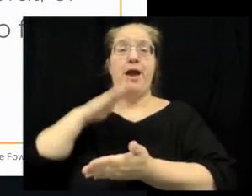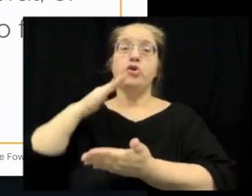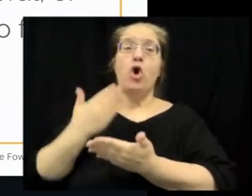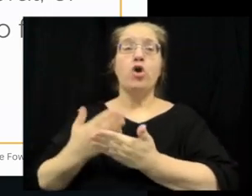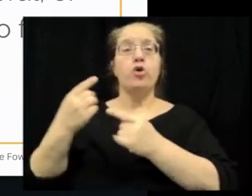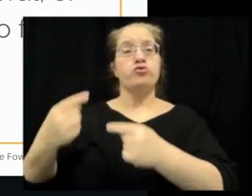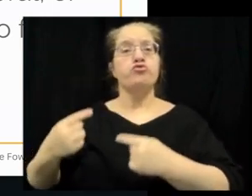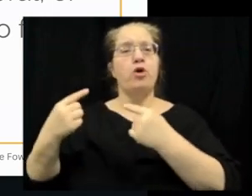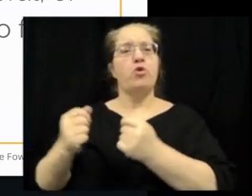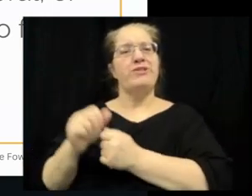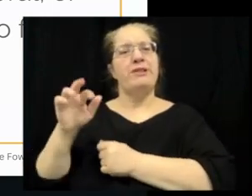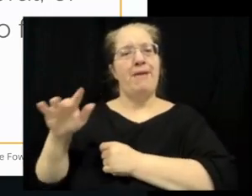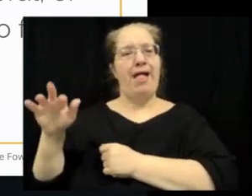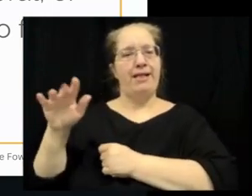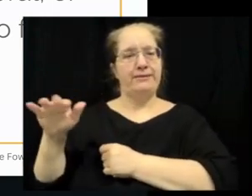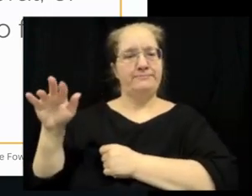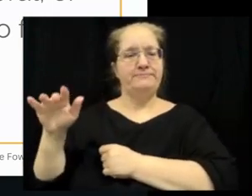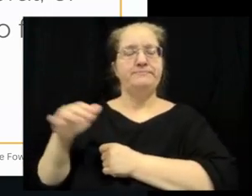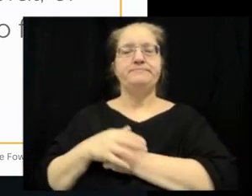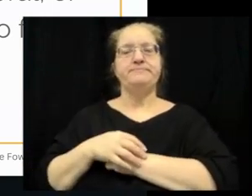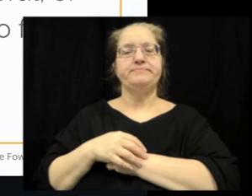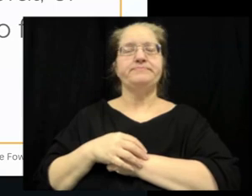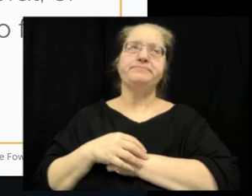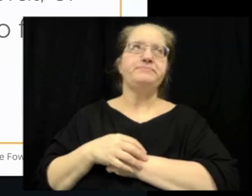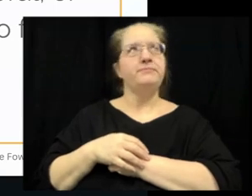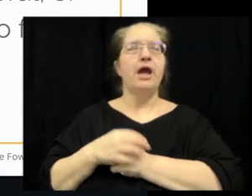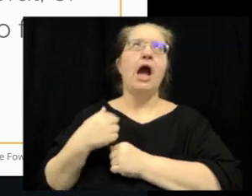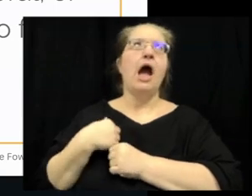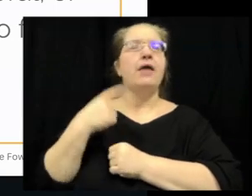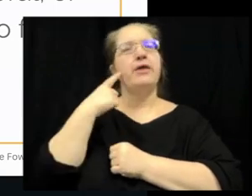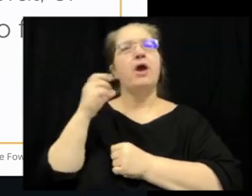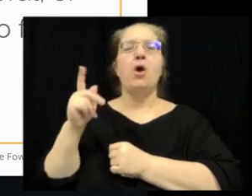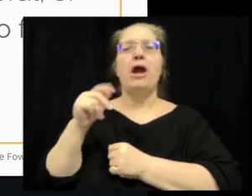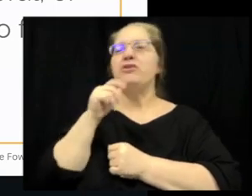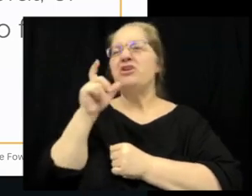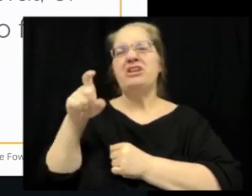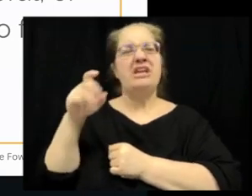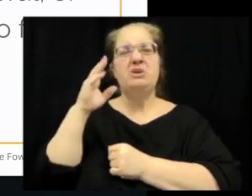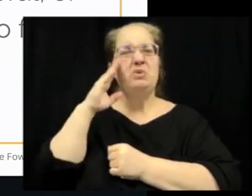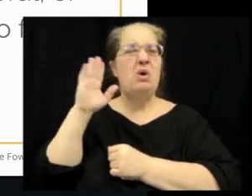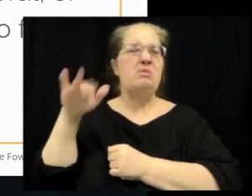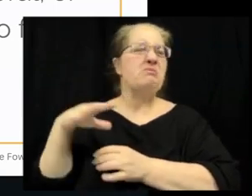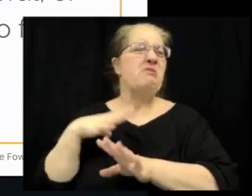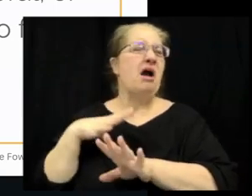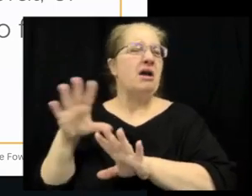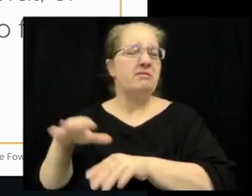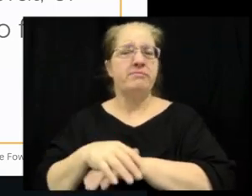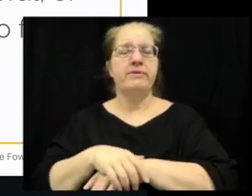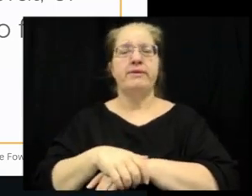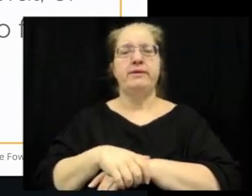her spelling. And I had kind of said, oh, it's just she doesn't really need to know how to spell.